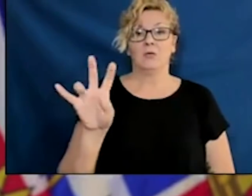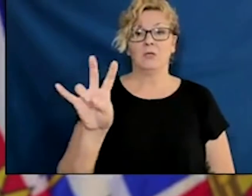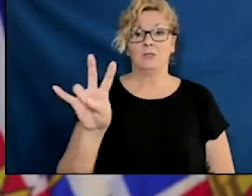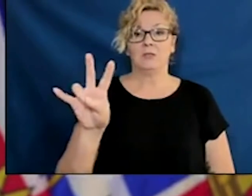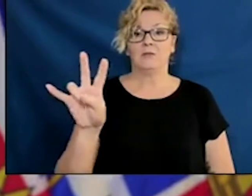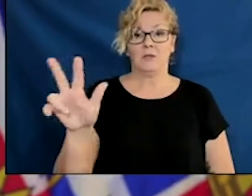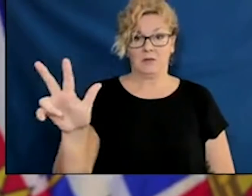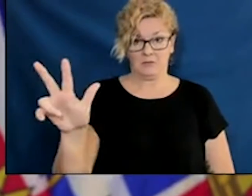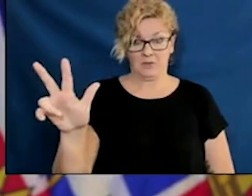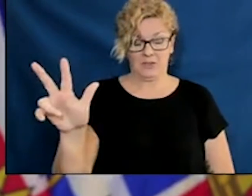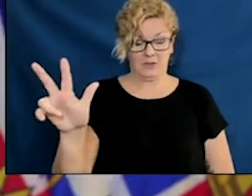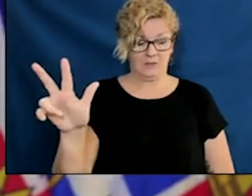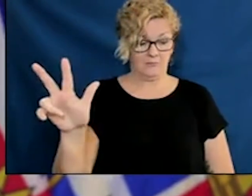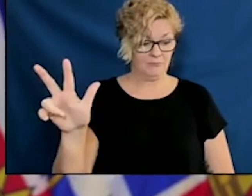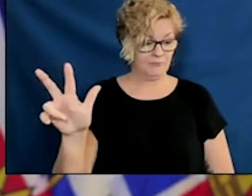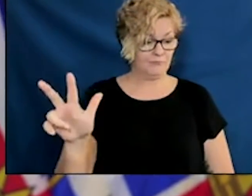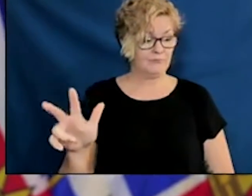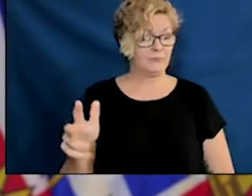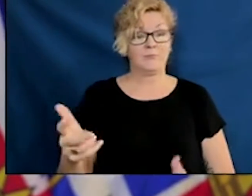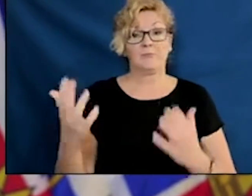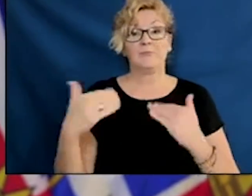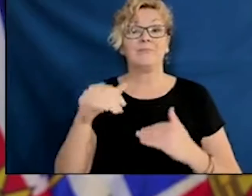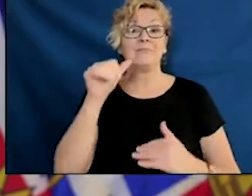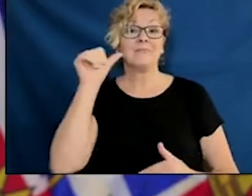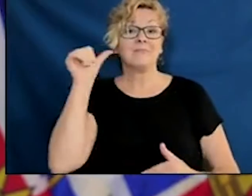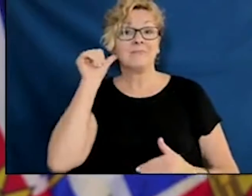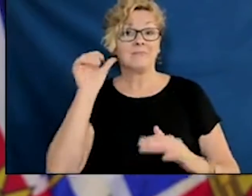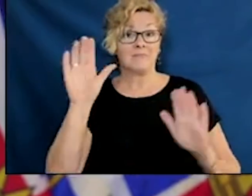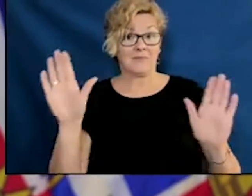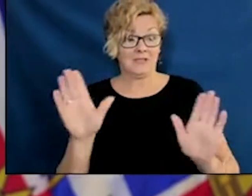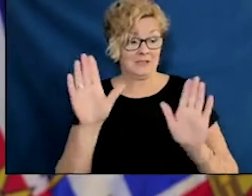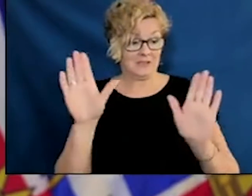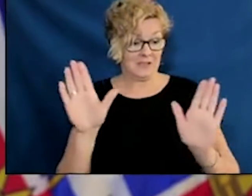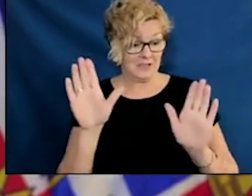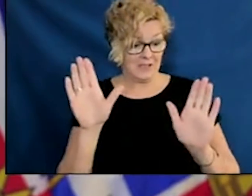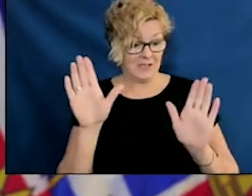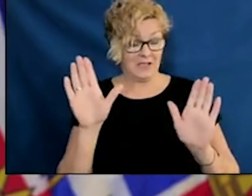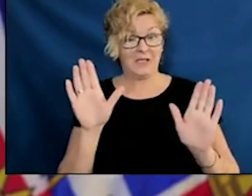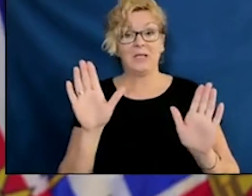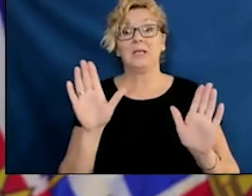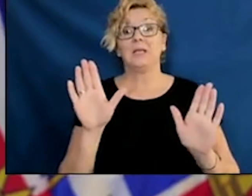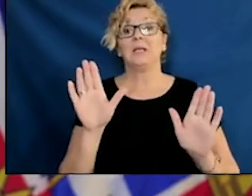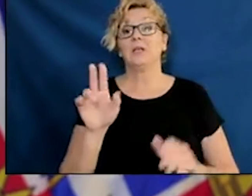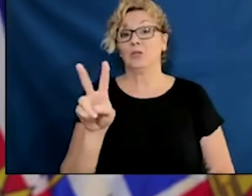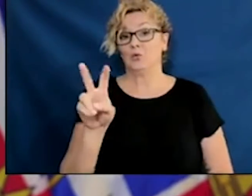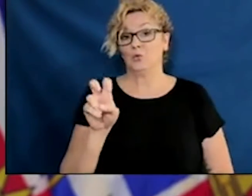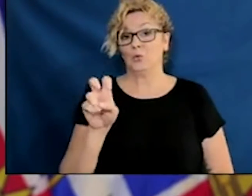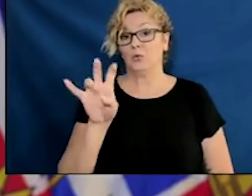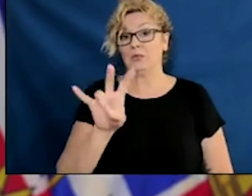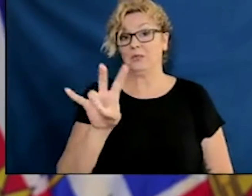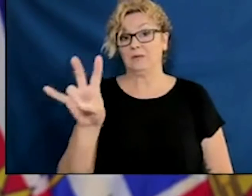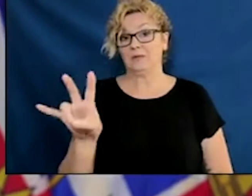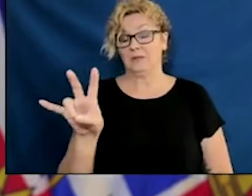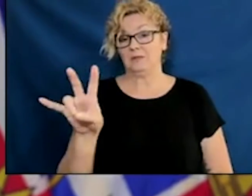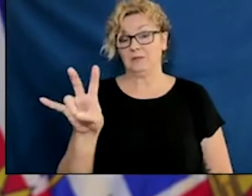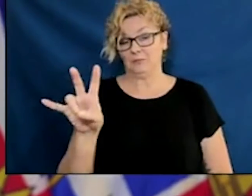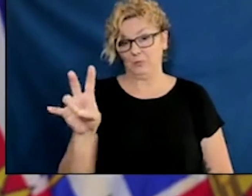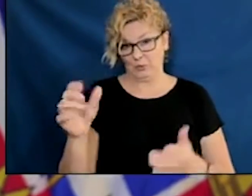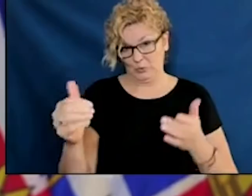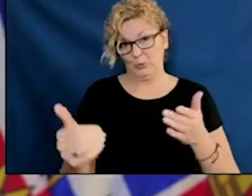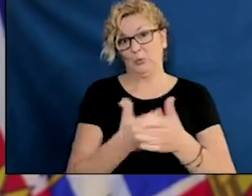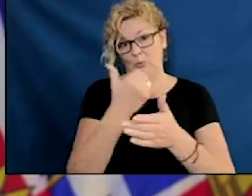new cases positive for COVID-19, and in the last 24 hours, 277 new cases